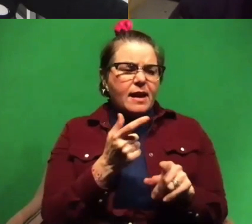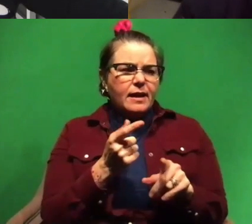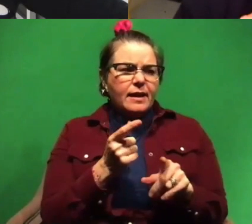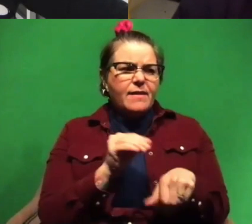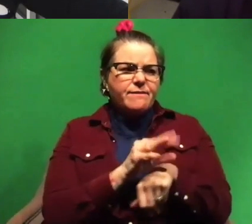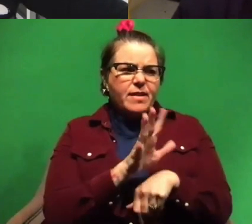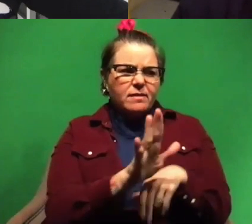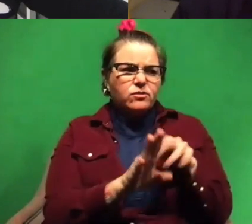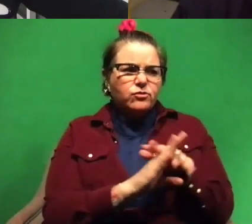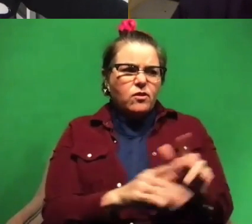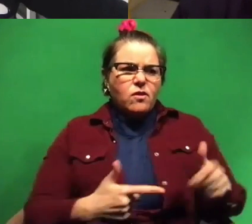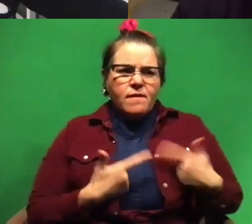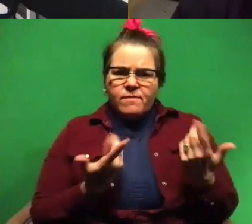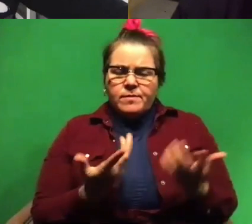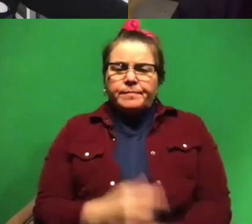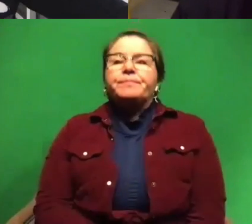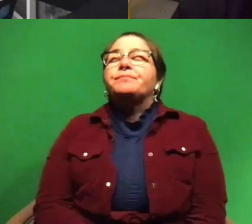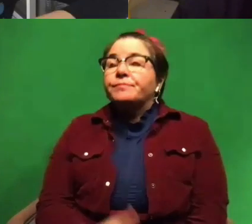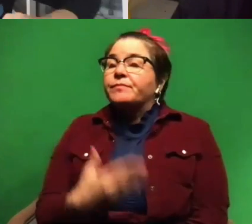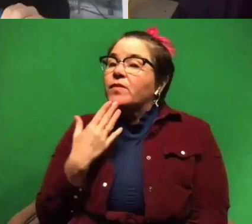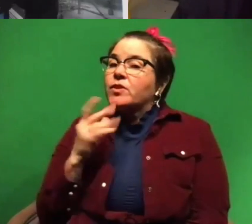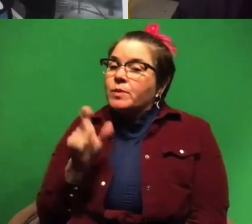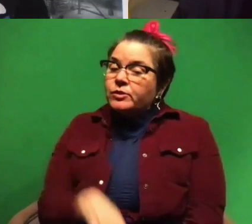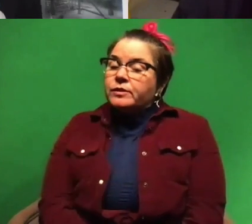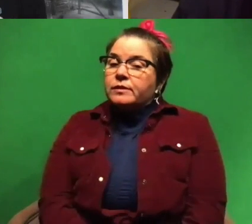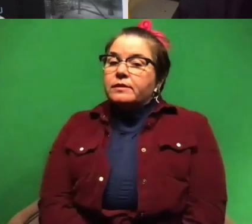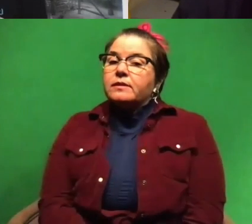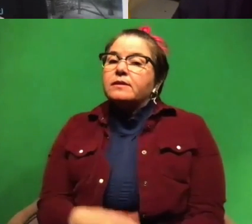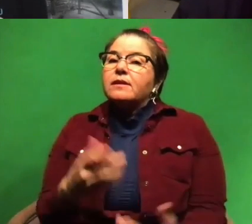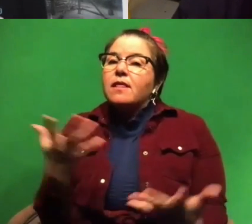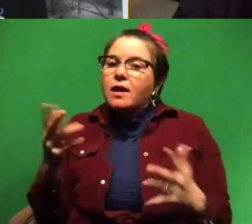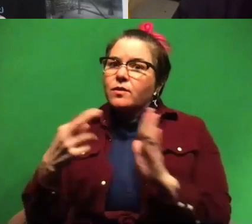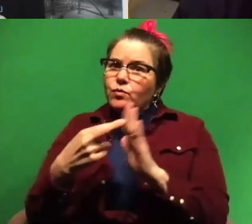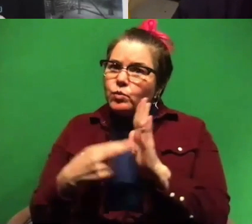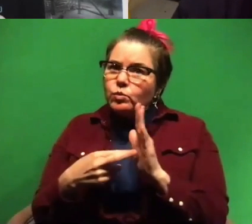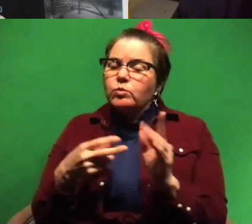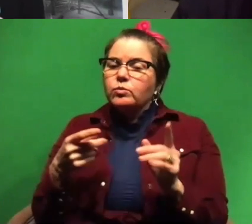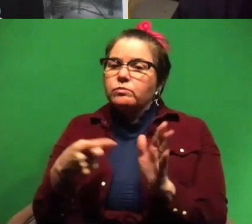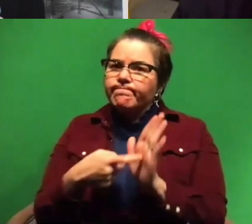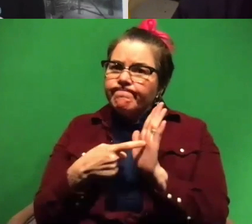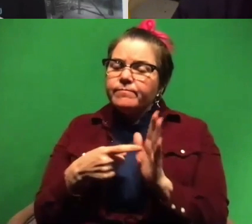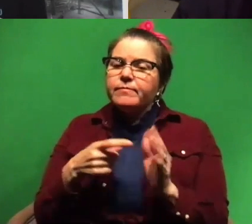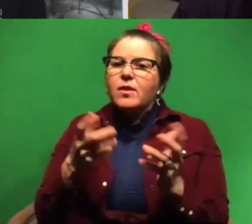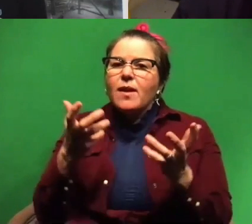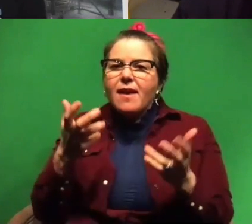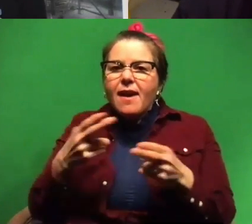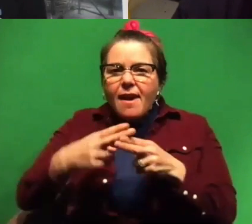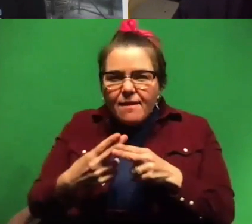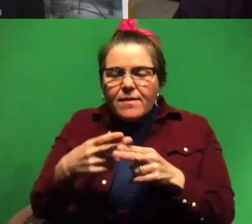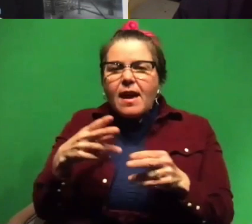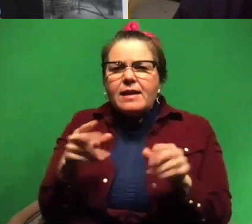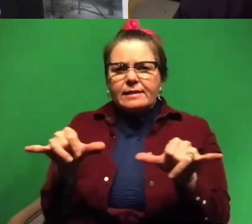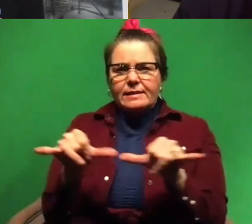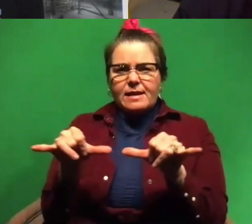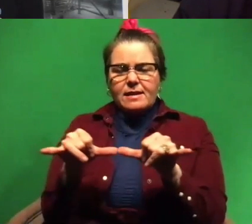life? Yeah, that's a really good question. So there's a lot of rules around how heavy and how big a tag can be, and